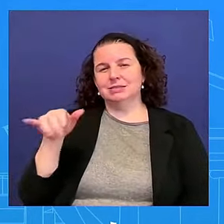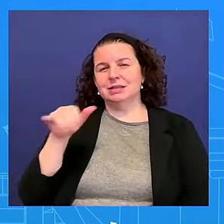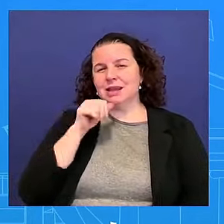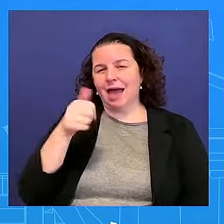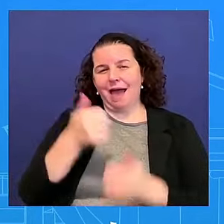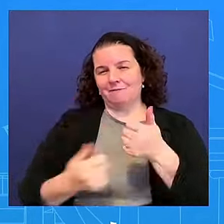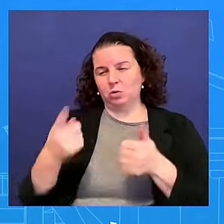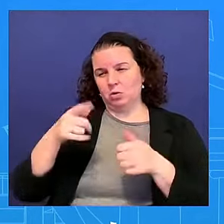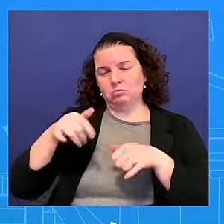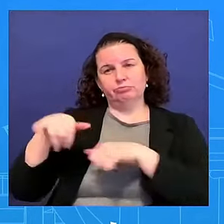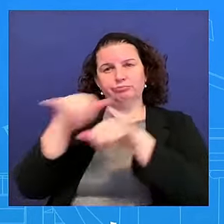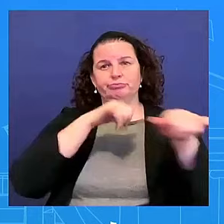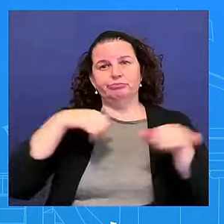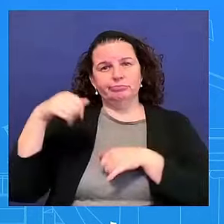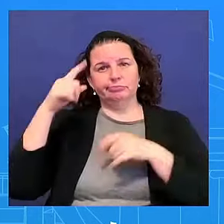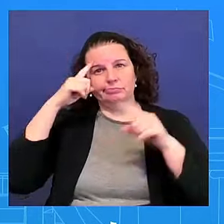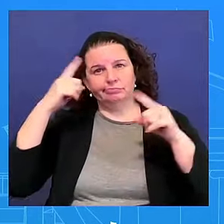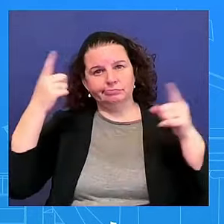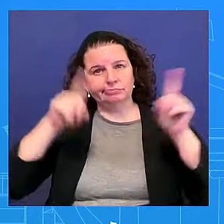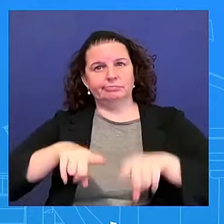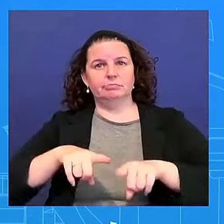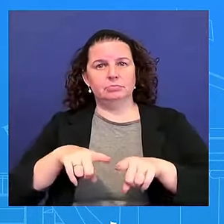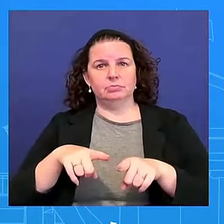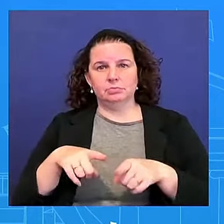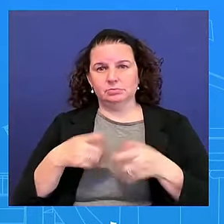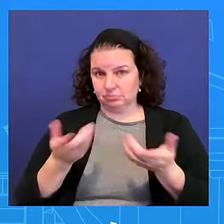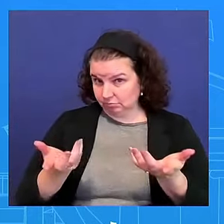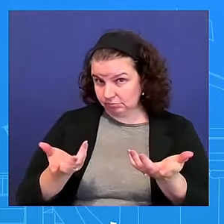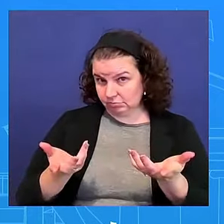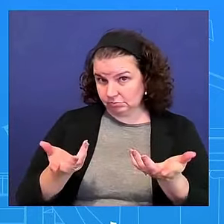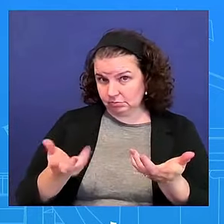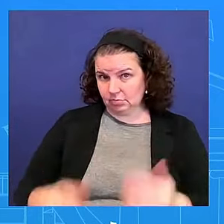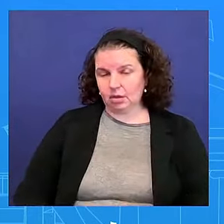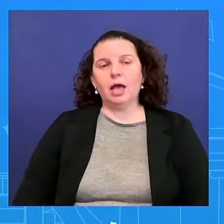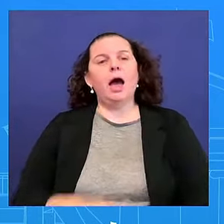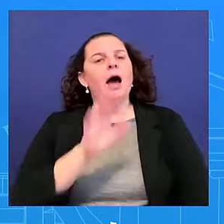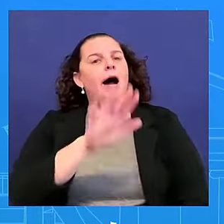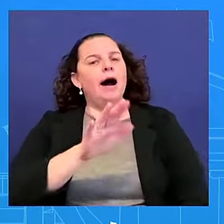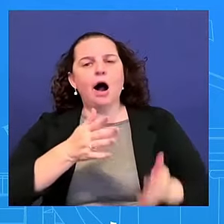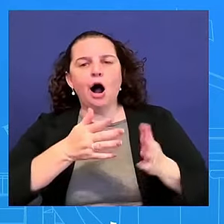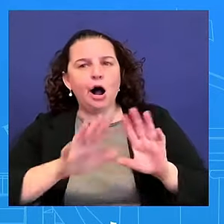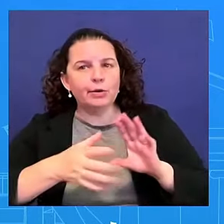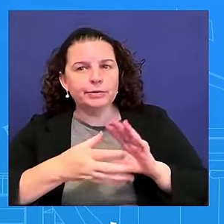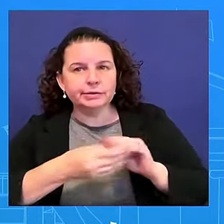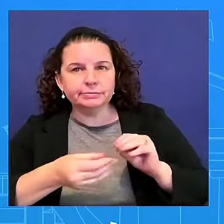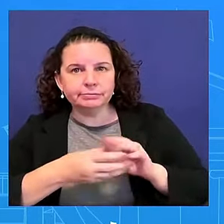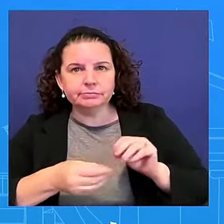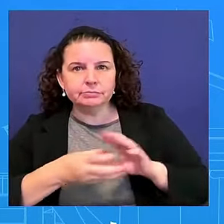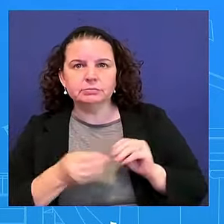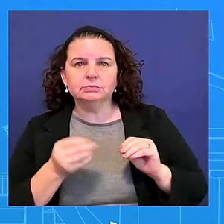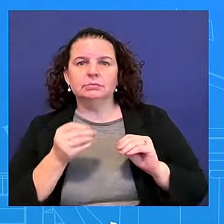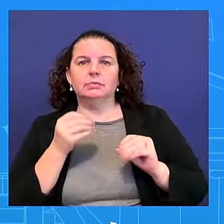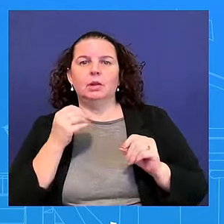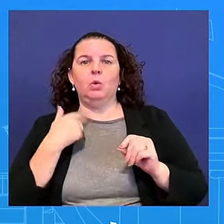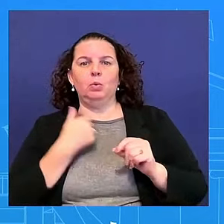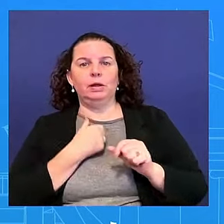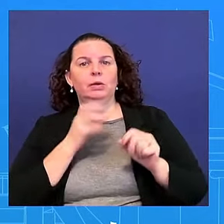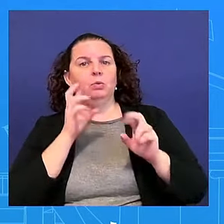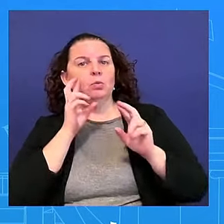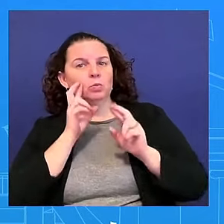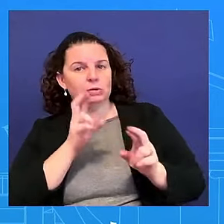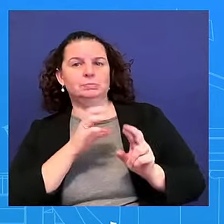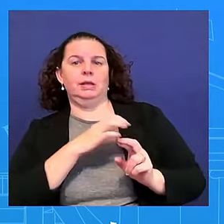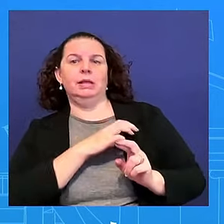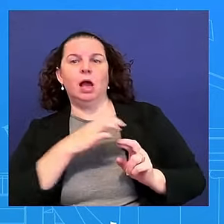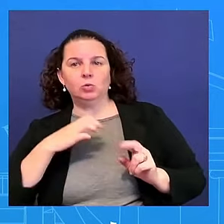that? I've said before, right, we respect congressional members. They have their opinions. We respect their opinions, many of